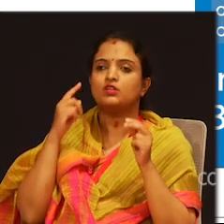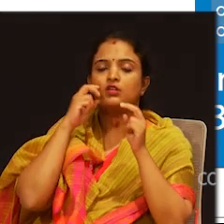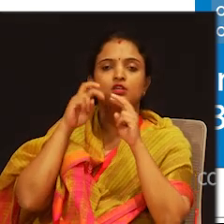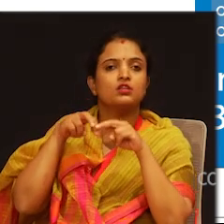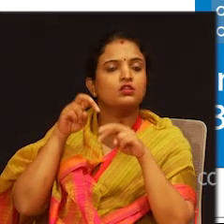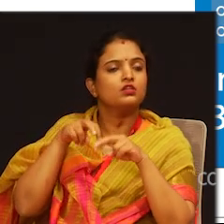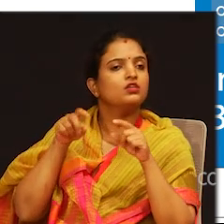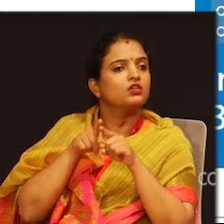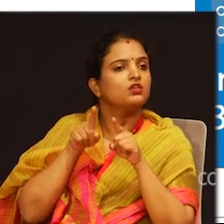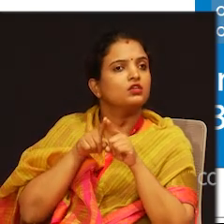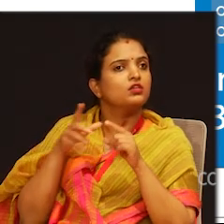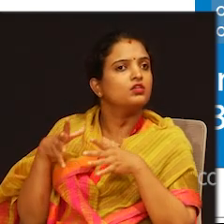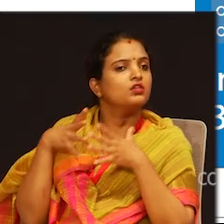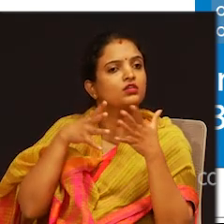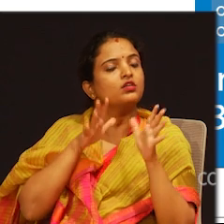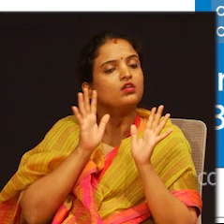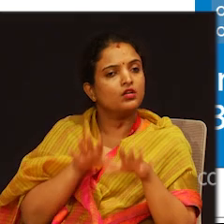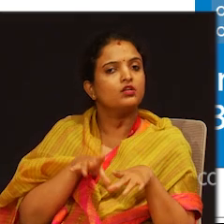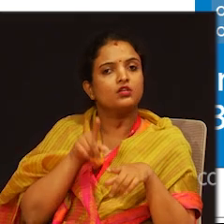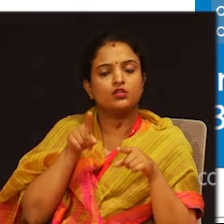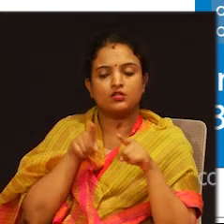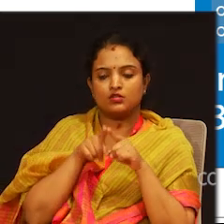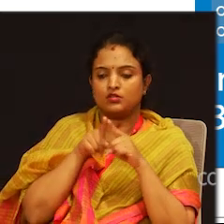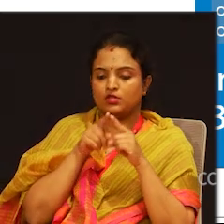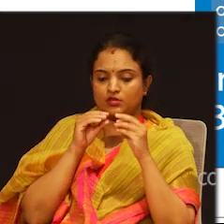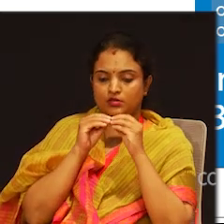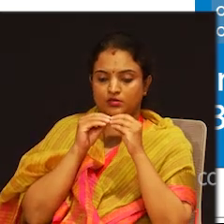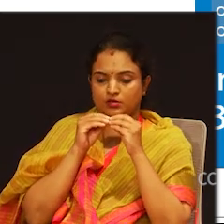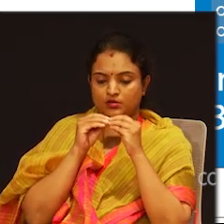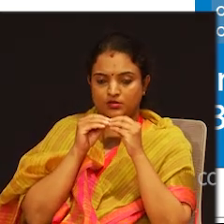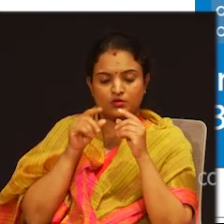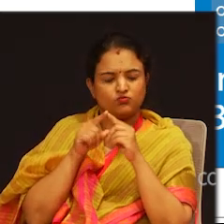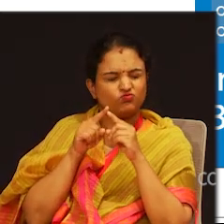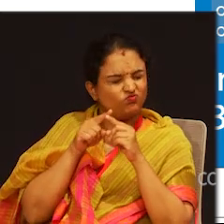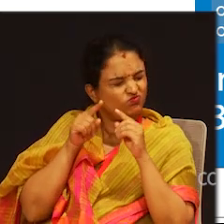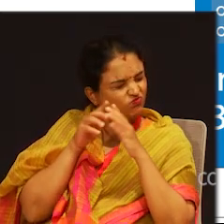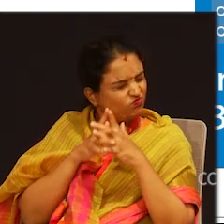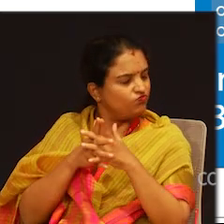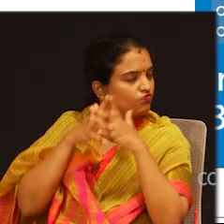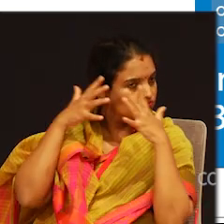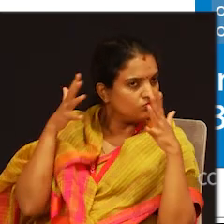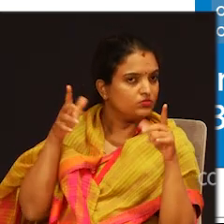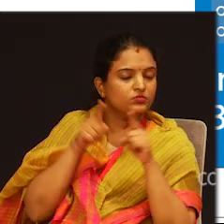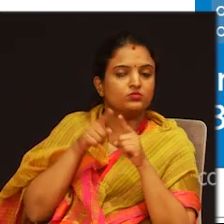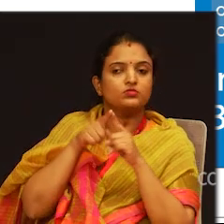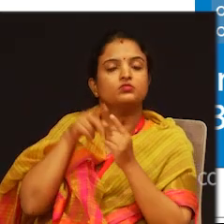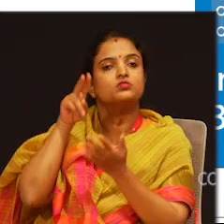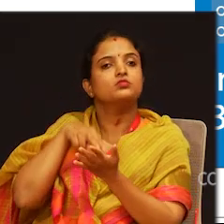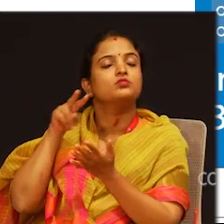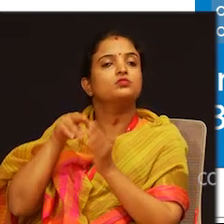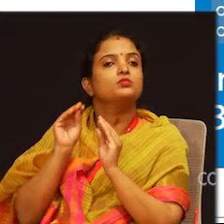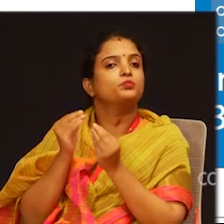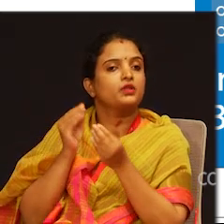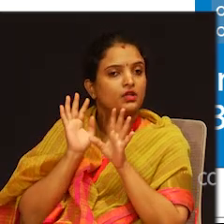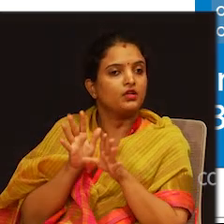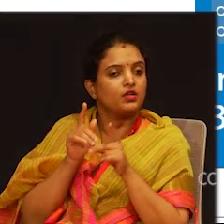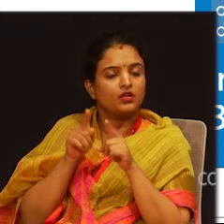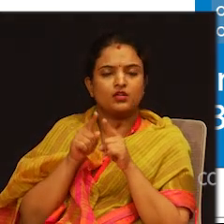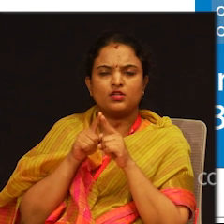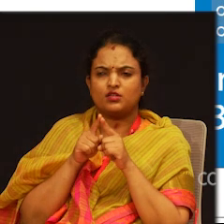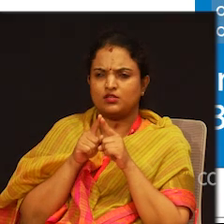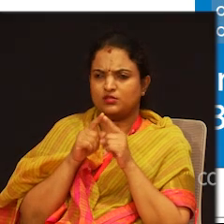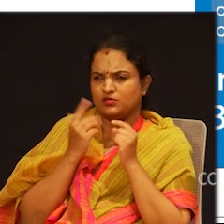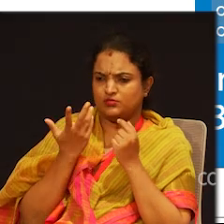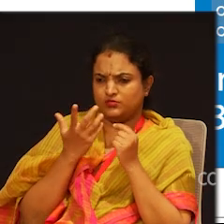told us that this reading series has made a big difference in children's reading skills. So we said